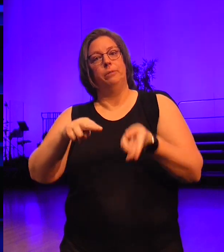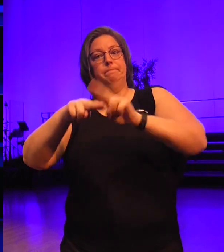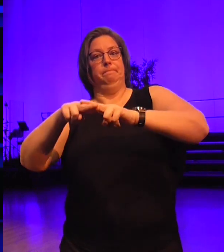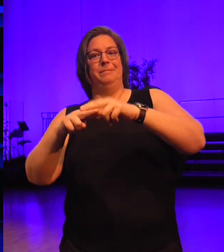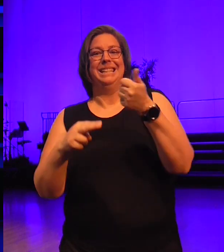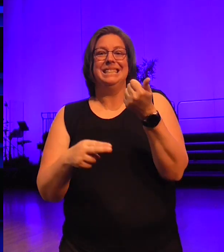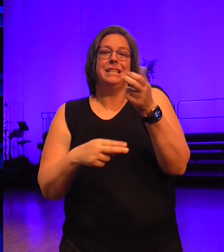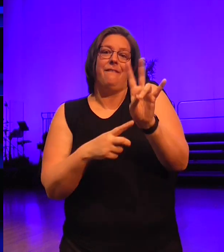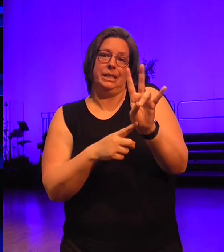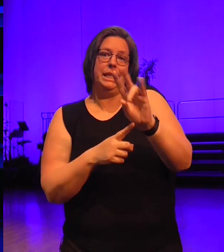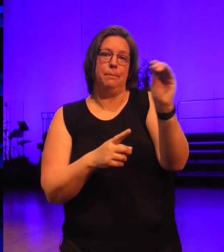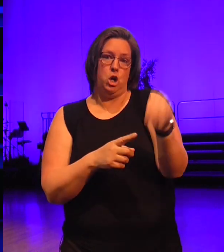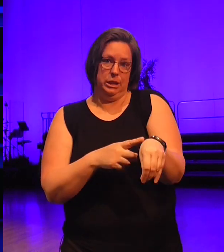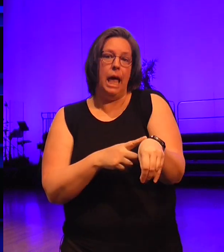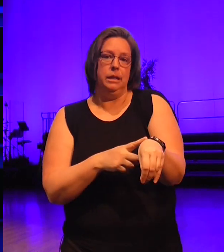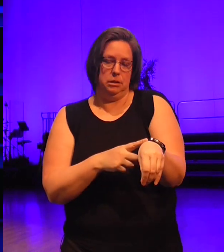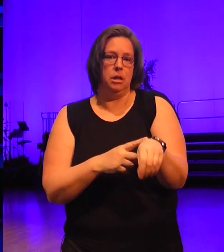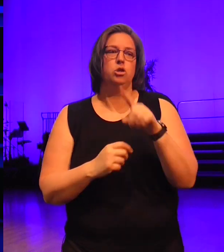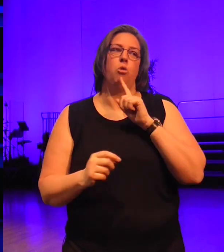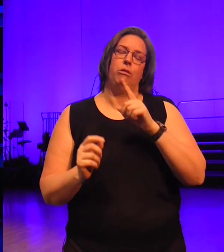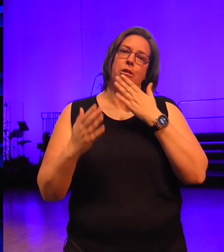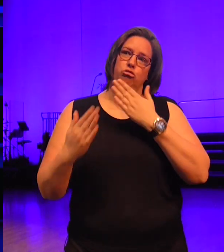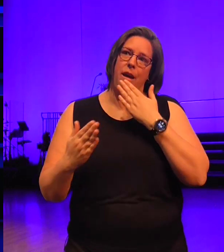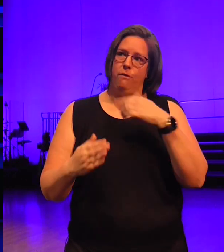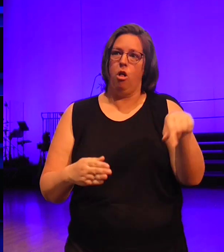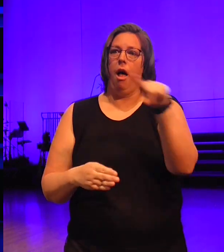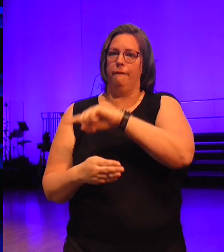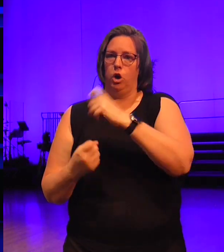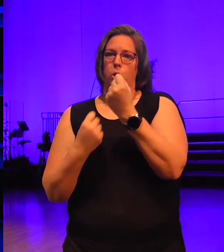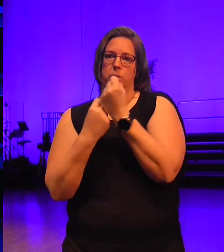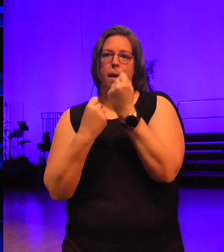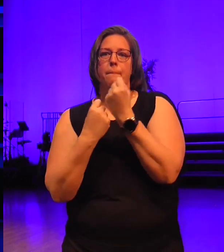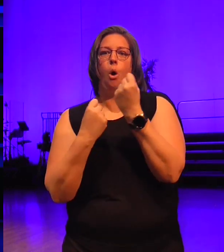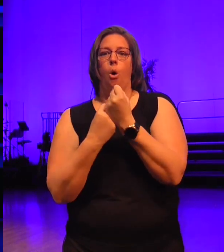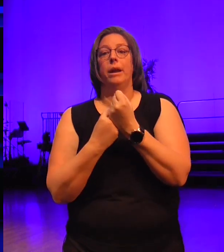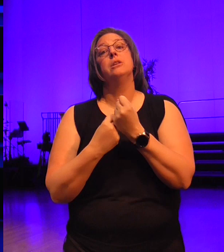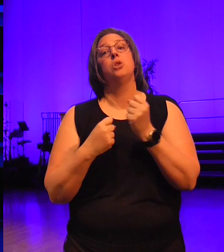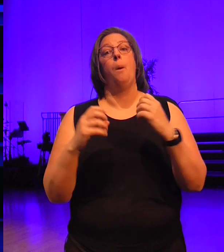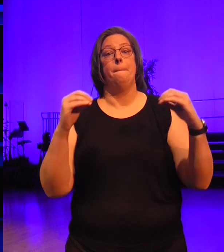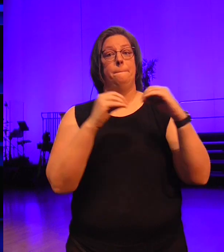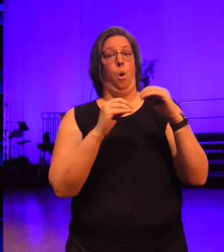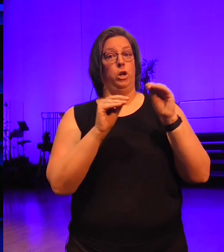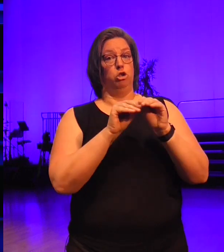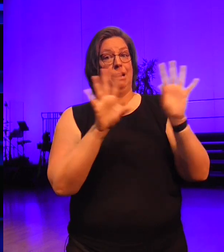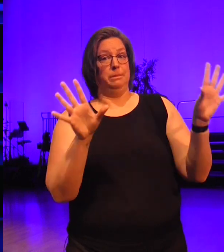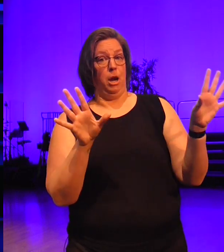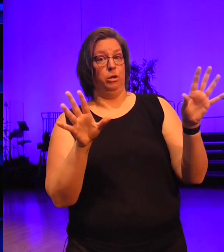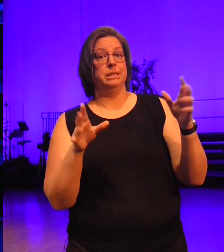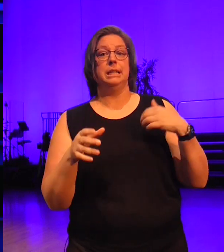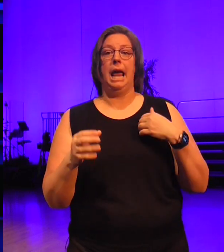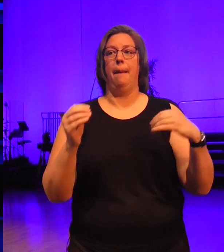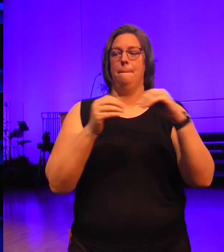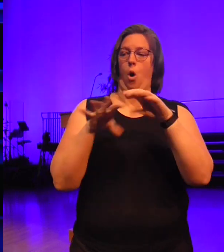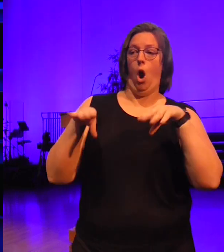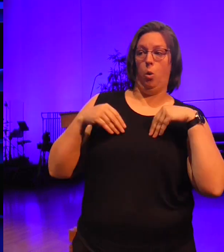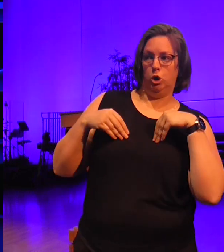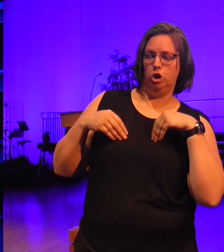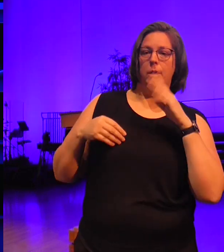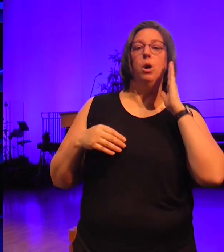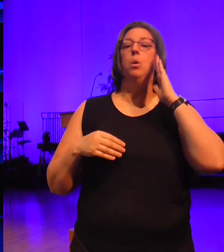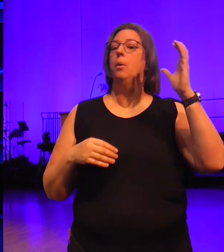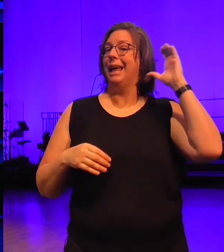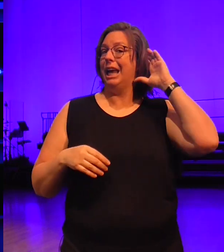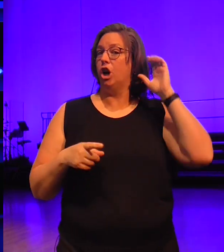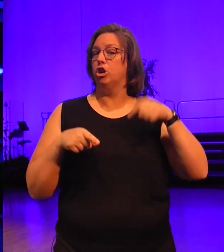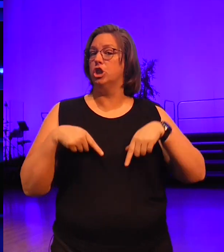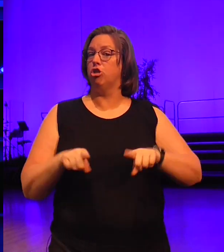for supporting Mile High in that way. And just as an act of greater transparency and to inspire more ownership, we're going to hear during our offering period